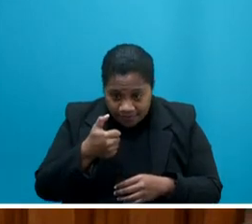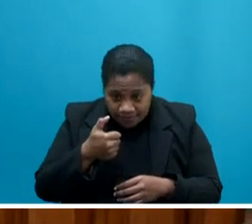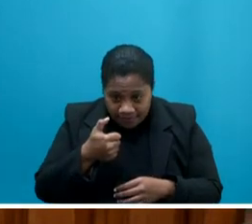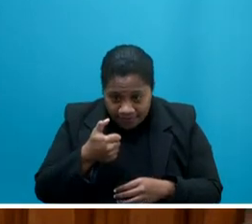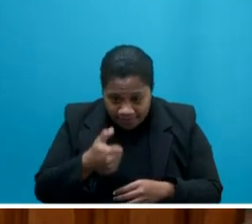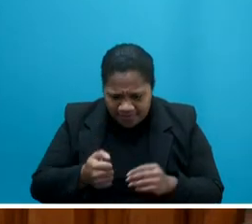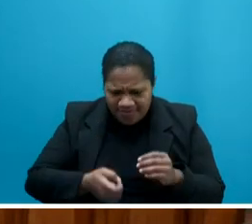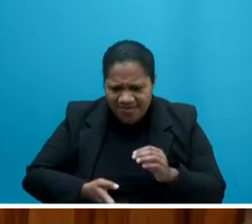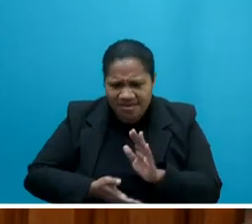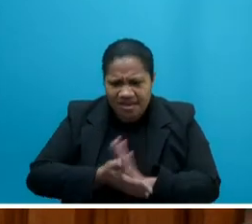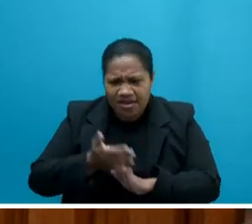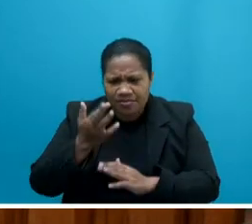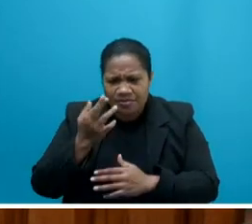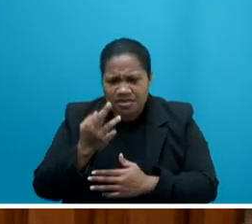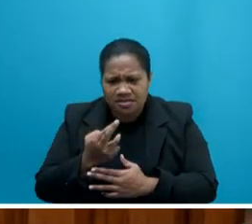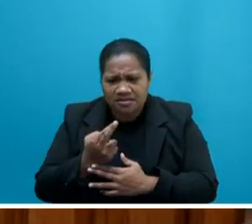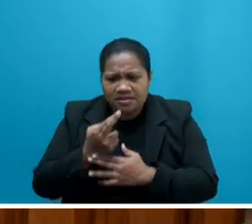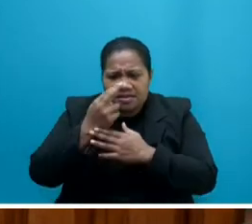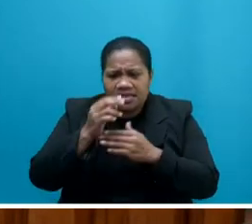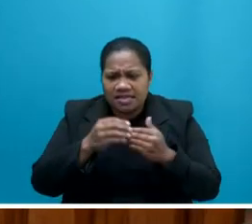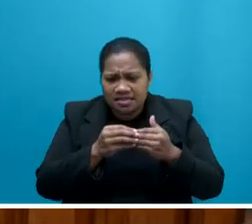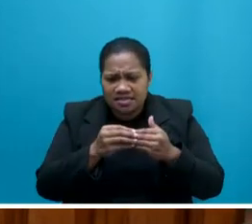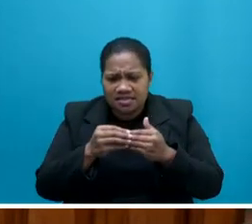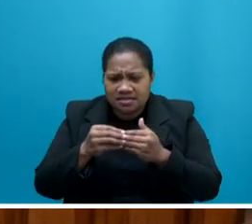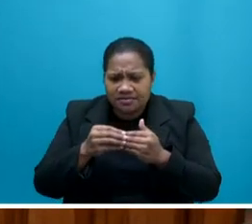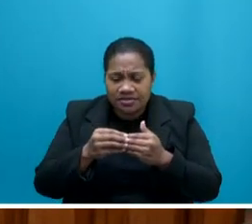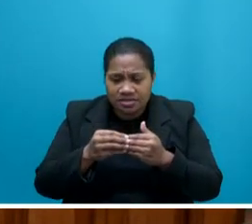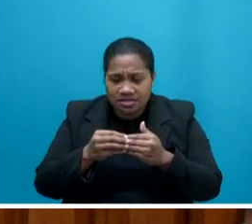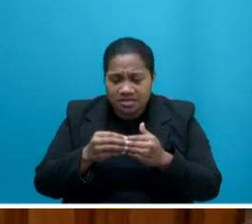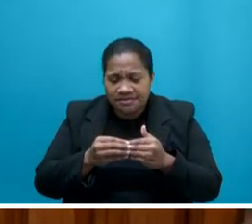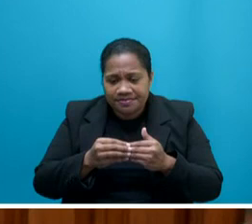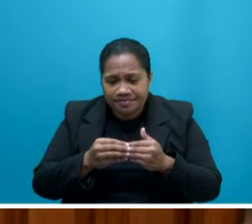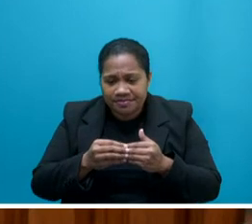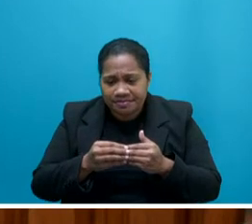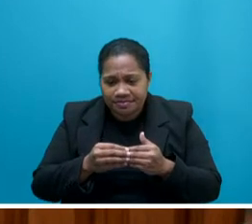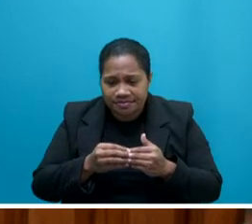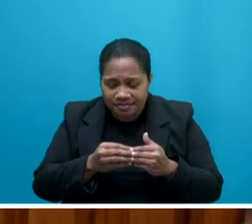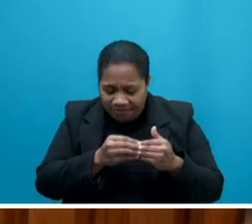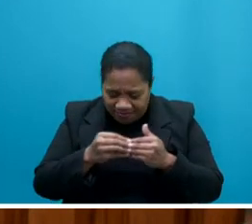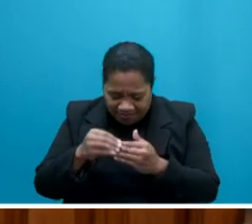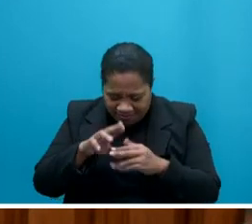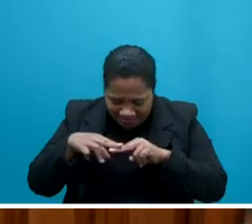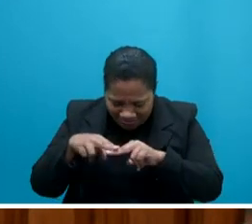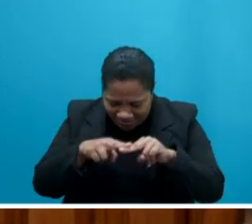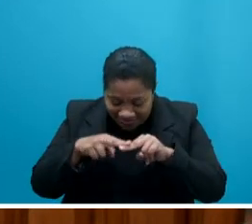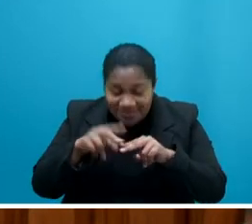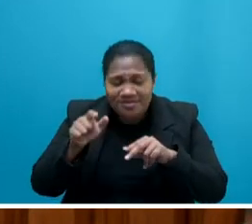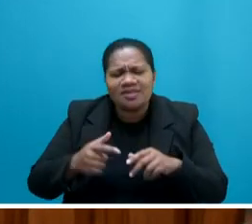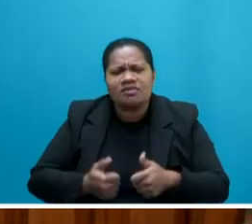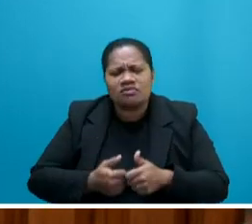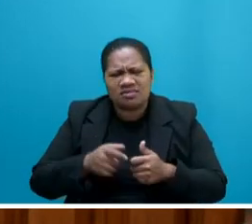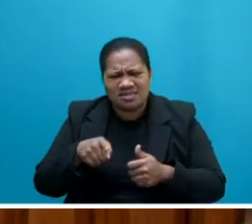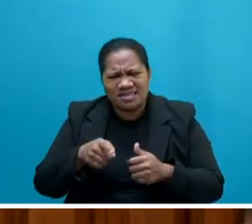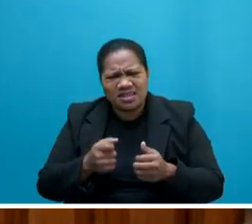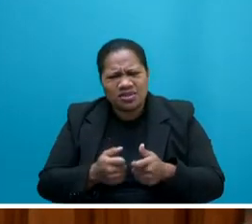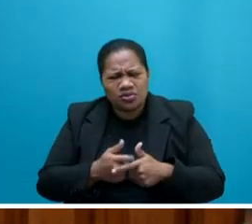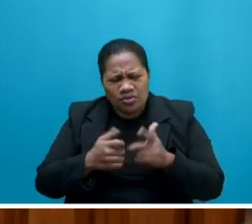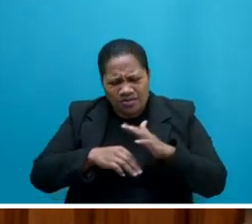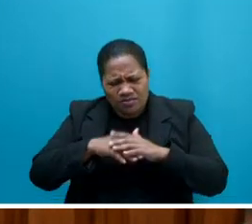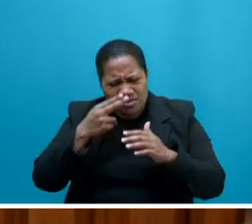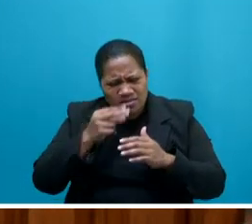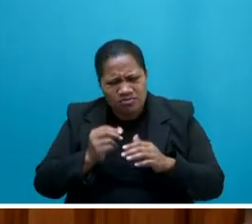of Fiji. Number seven, lack of investor confidence and failure to create meaningful jobs. Number